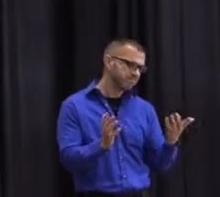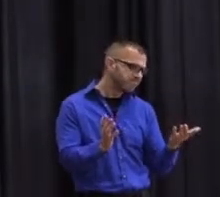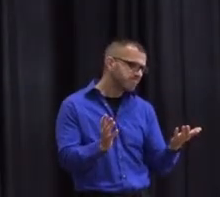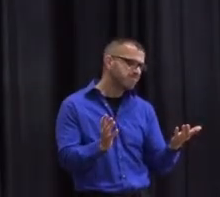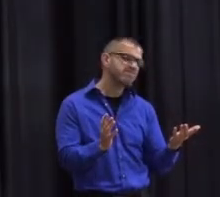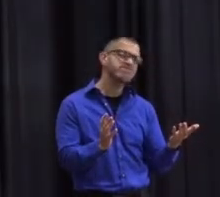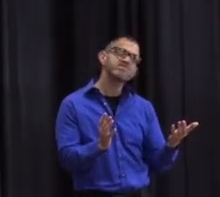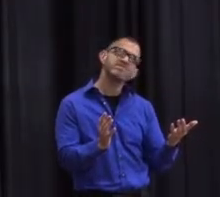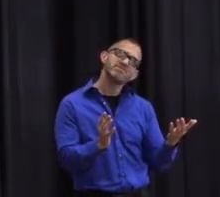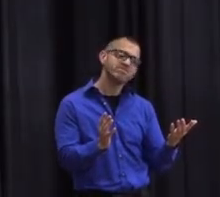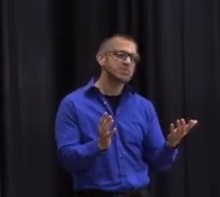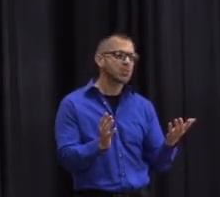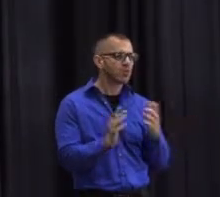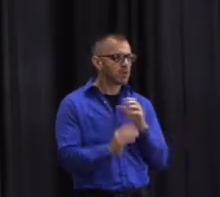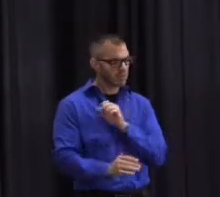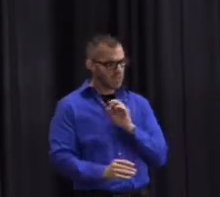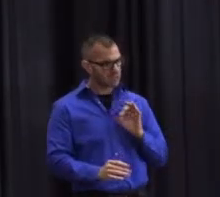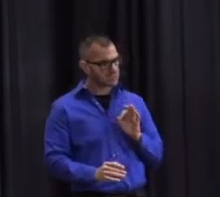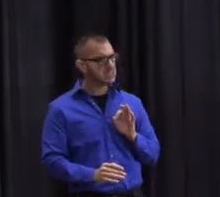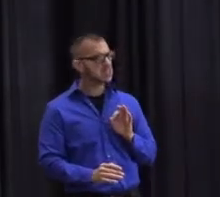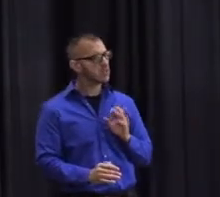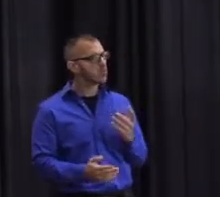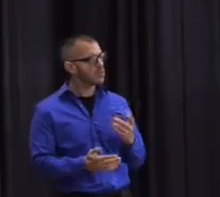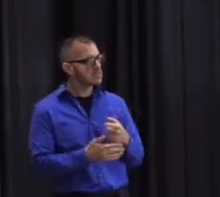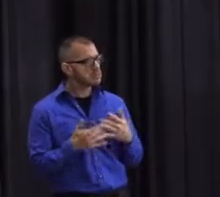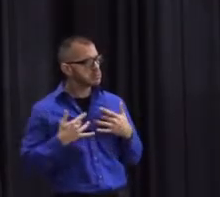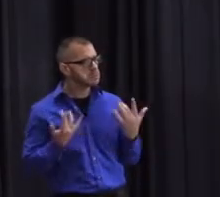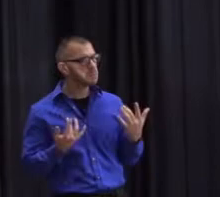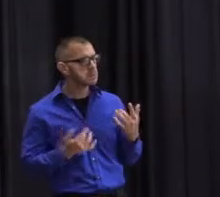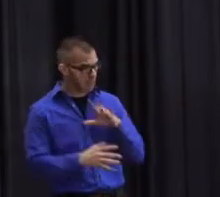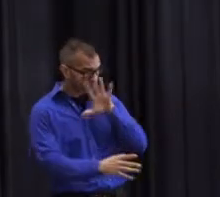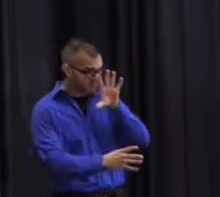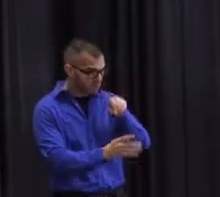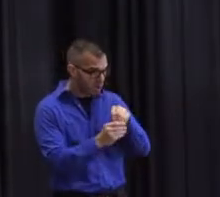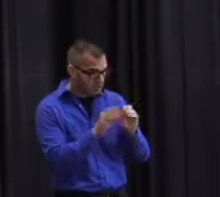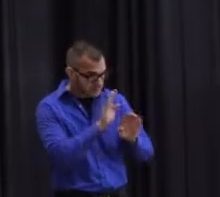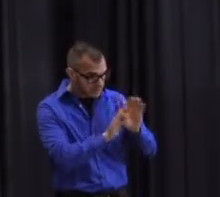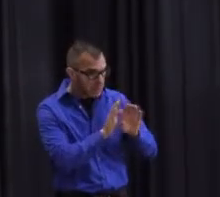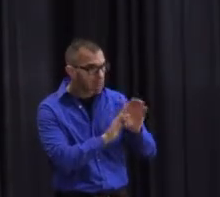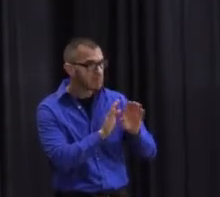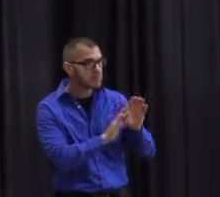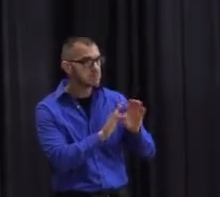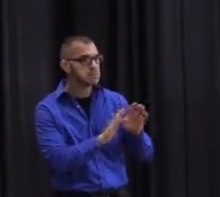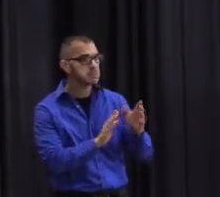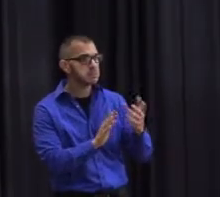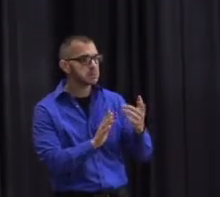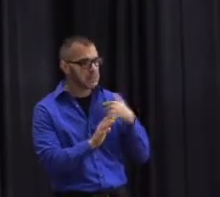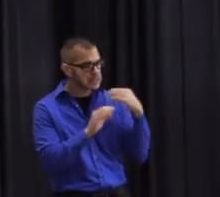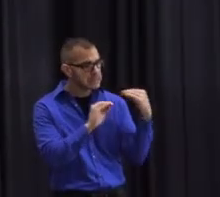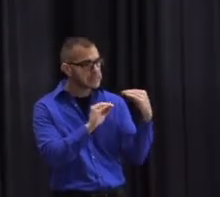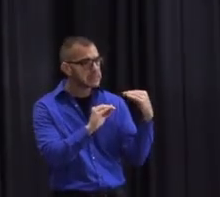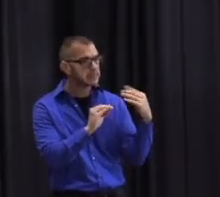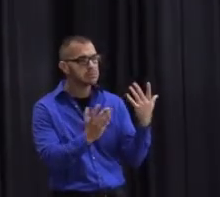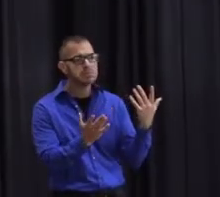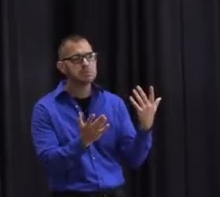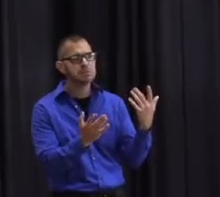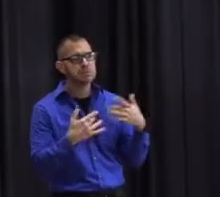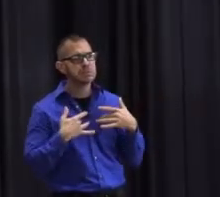Well, what about our faculty? The ones who were involved in developing this and teaching